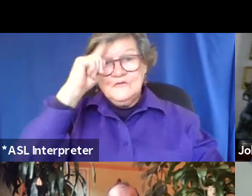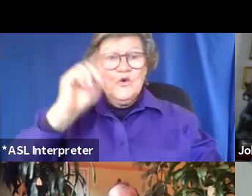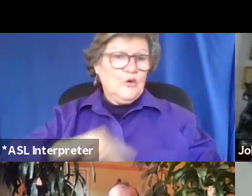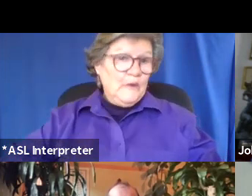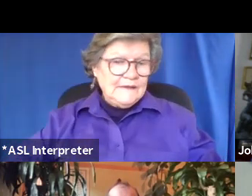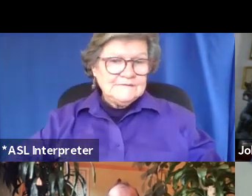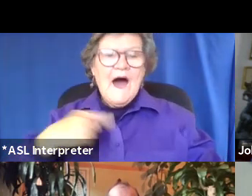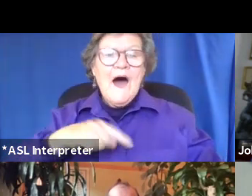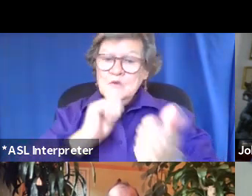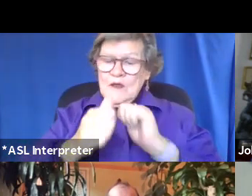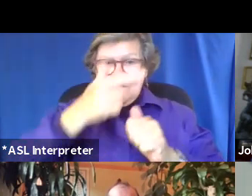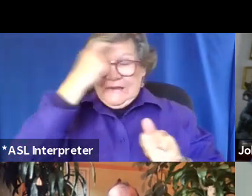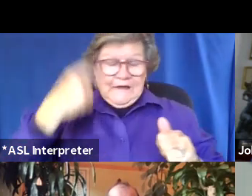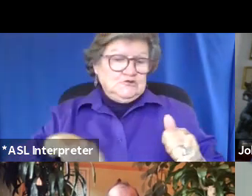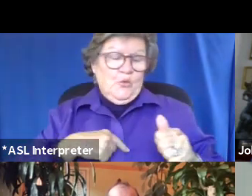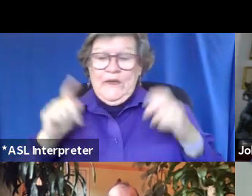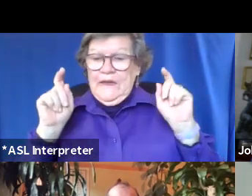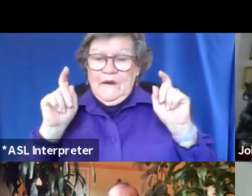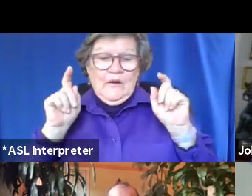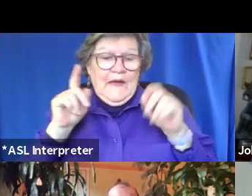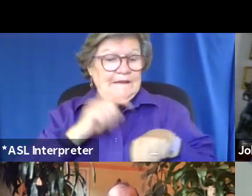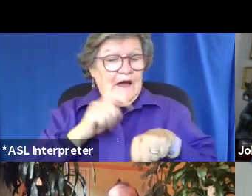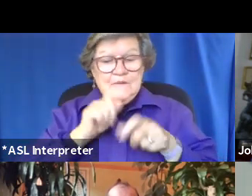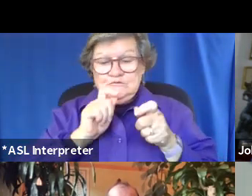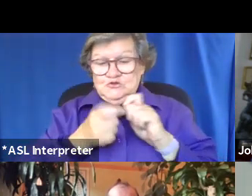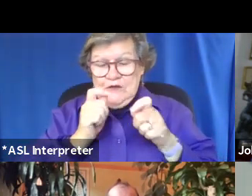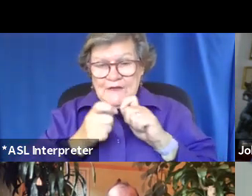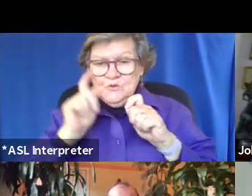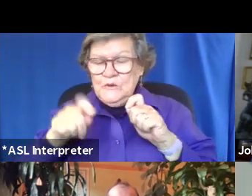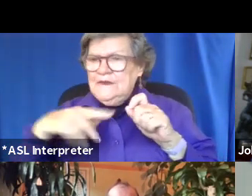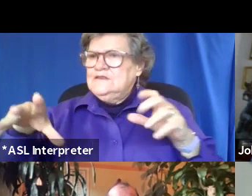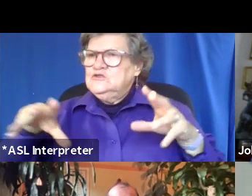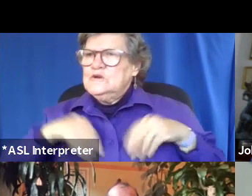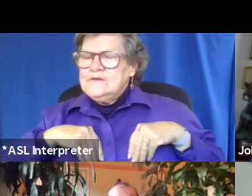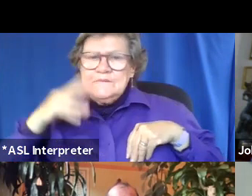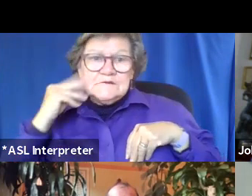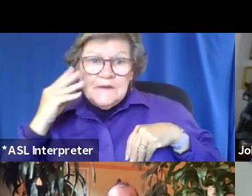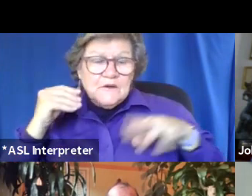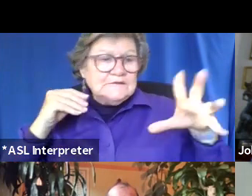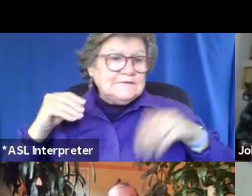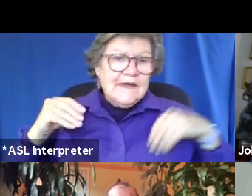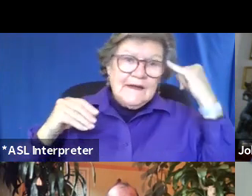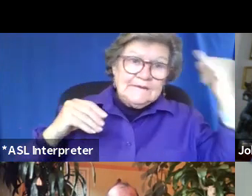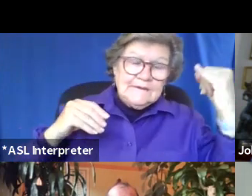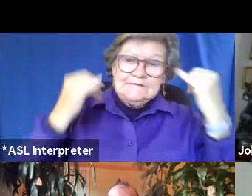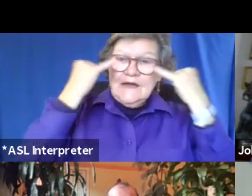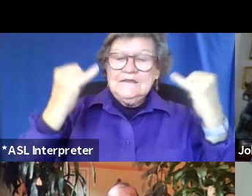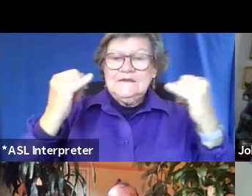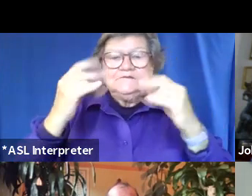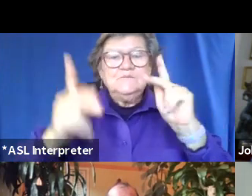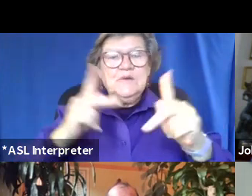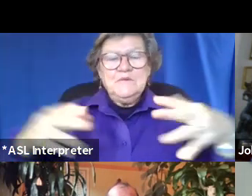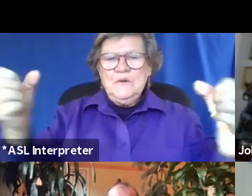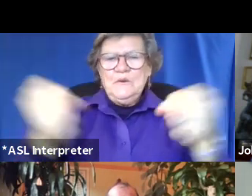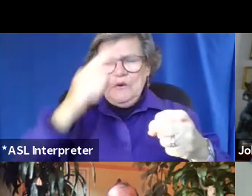because we are at a precipice. We need to take experience, we need to take ideas, and the ability to bring people together to work for